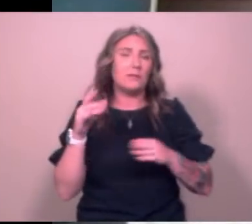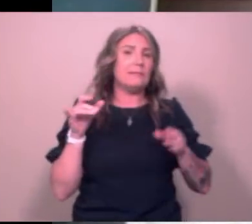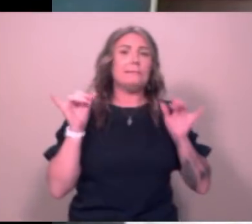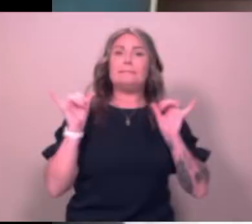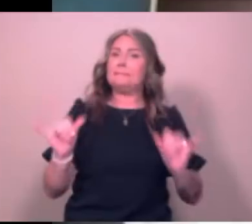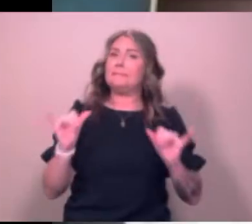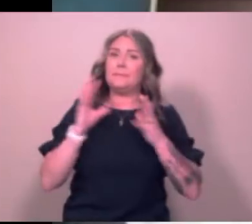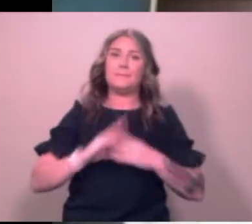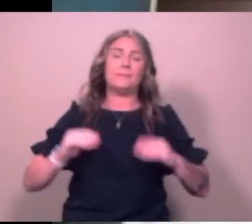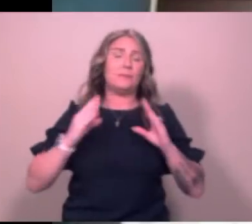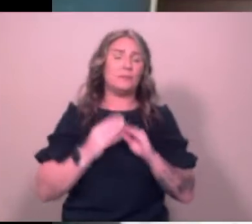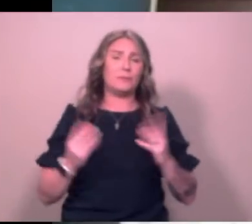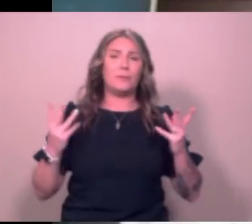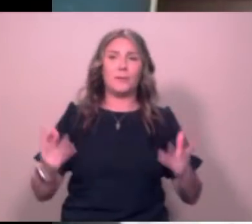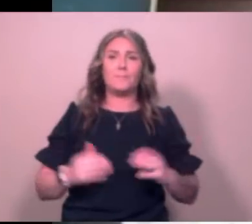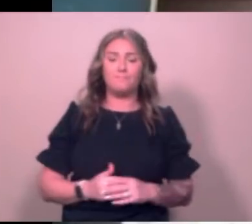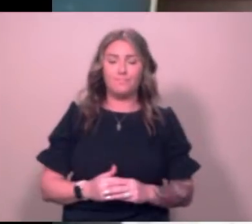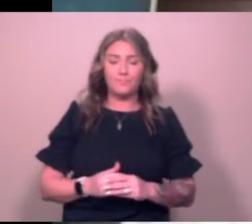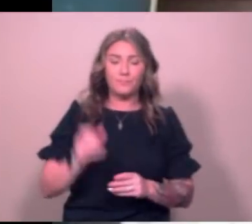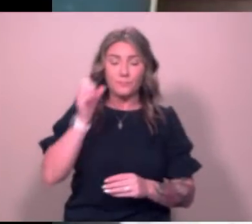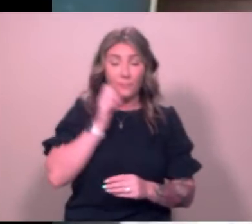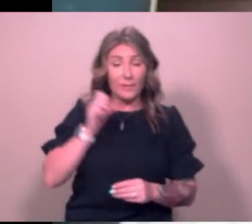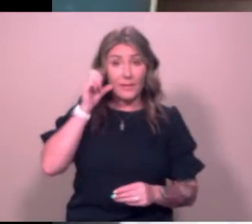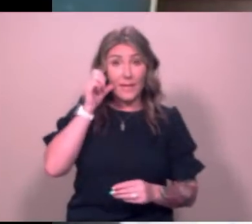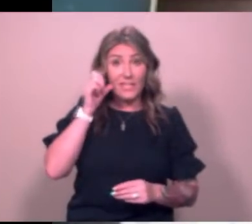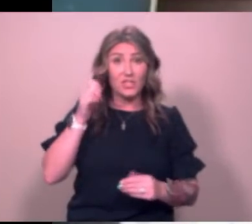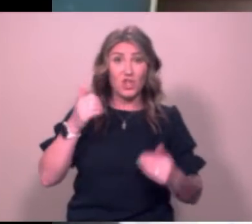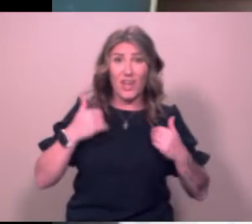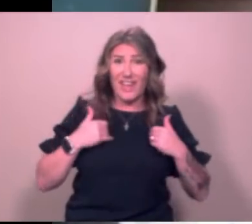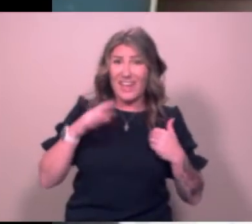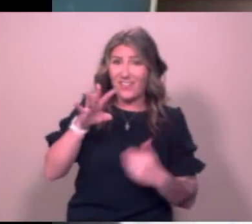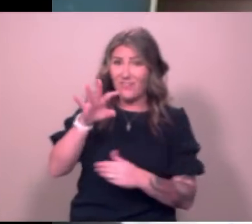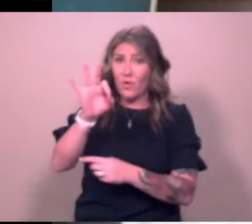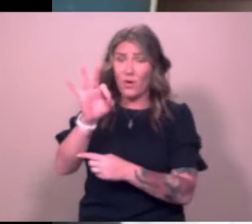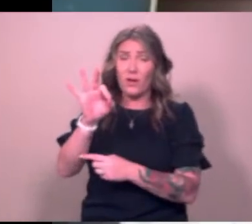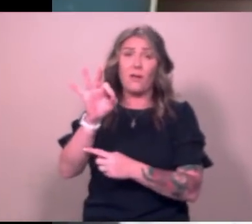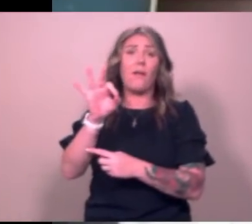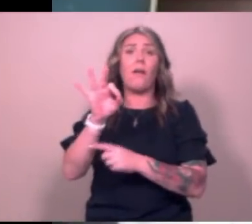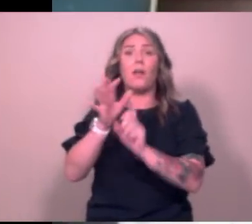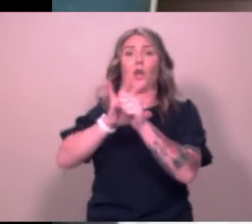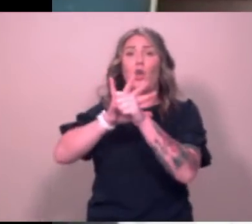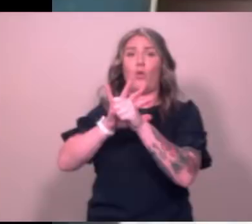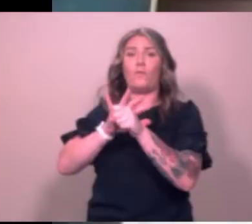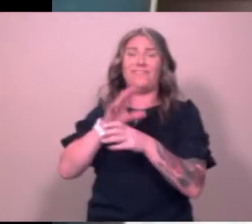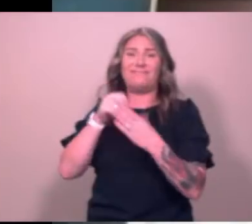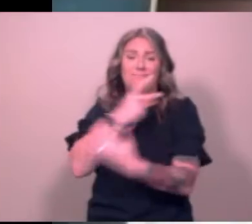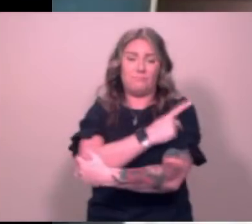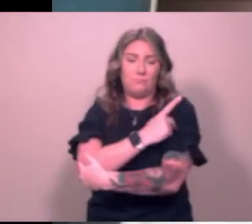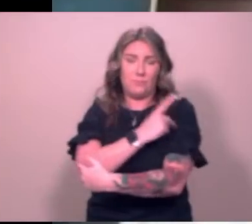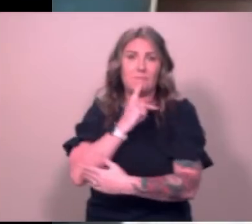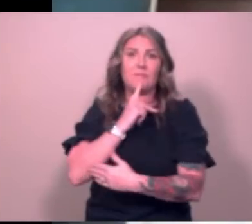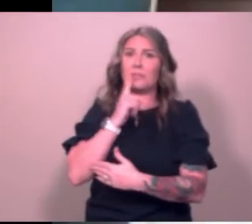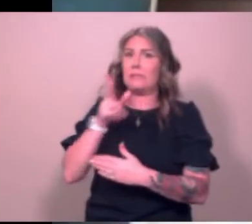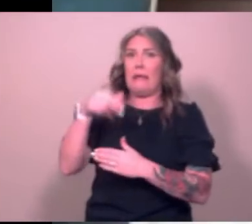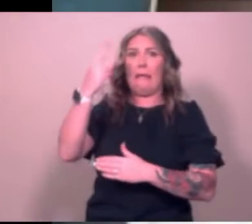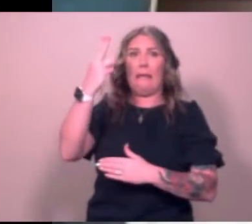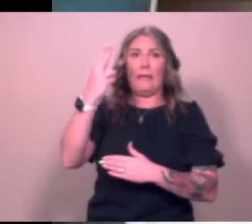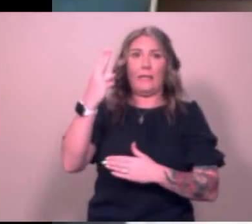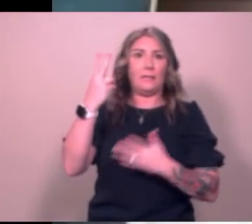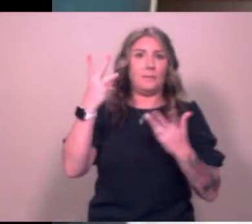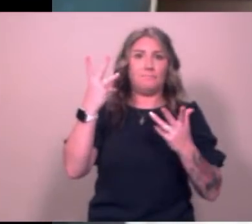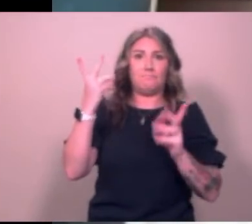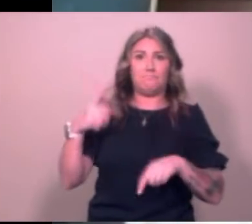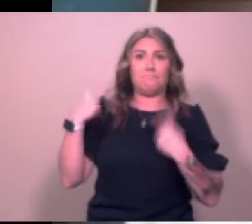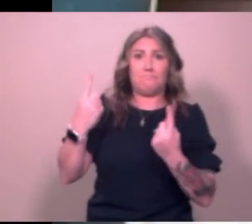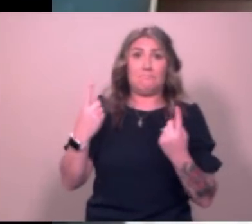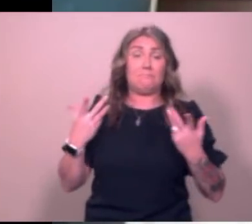Steve. Yesterday, we had 49 COVID inpatients. That's the highest we've been before